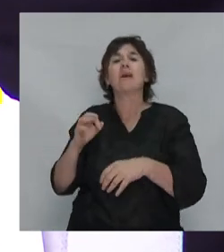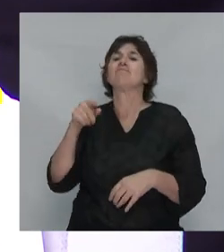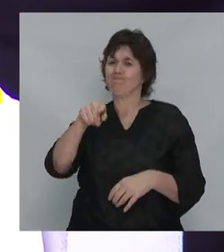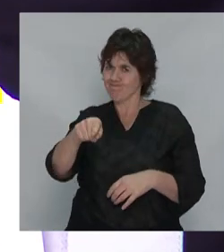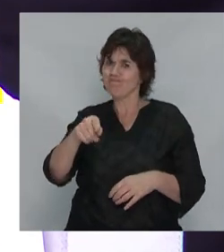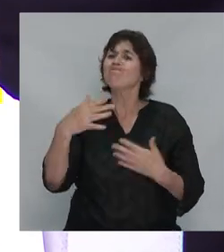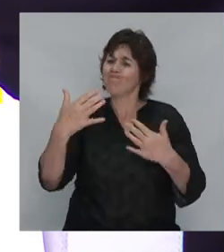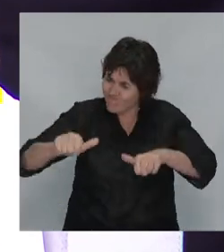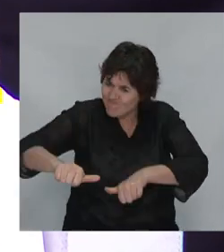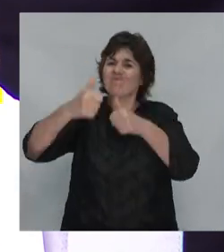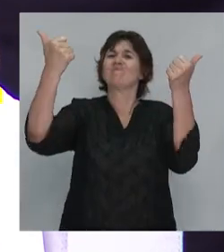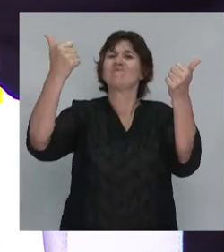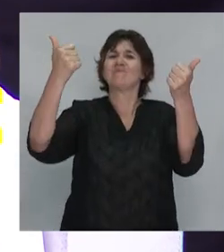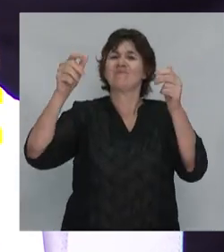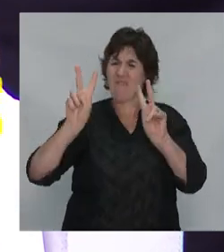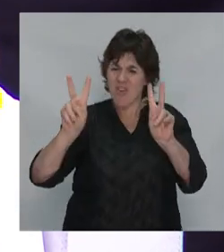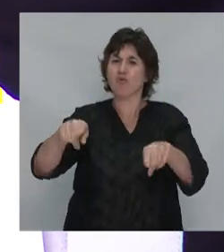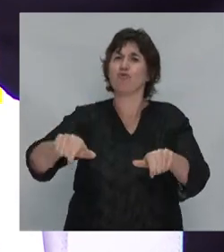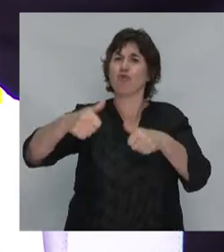on that.